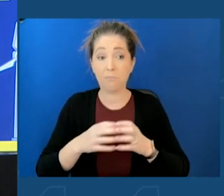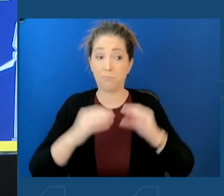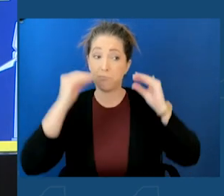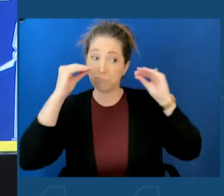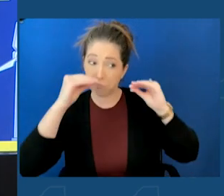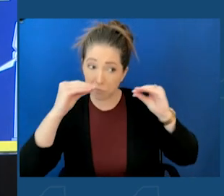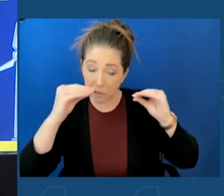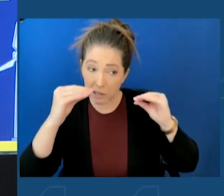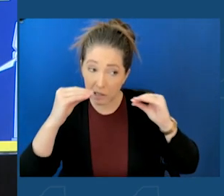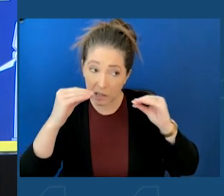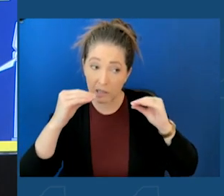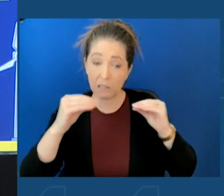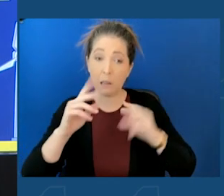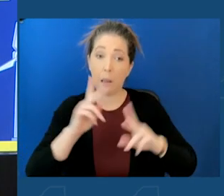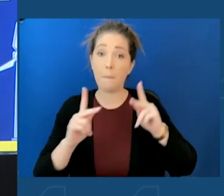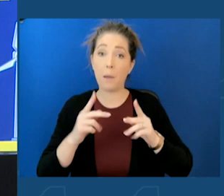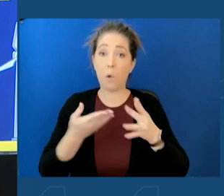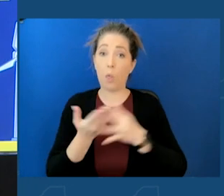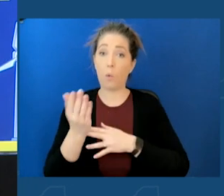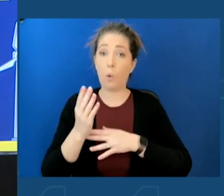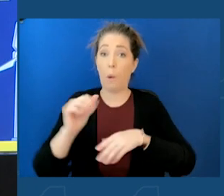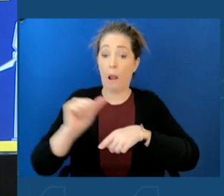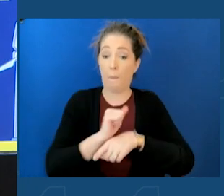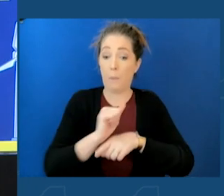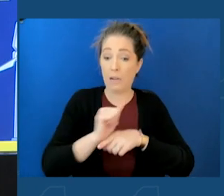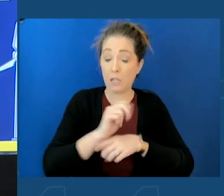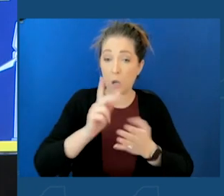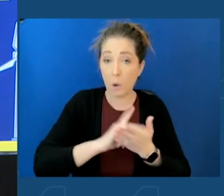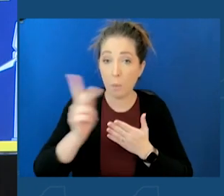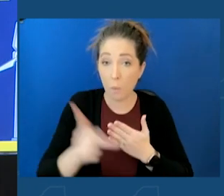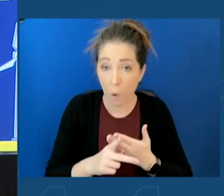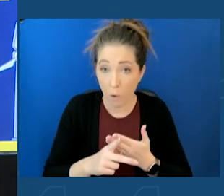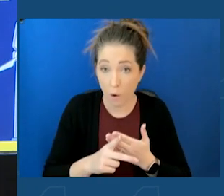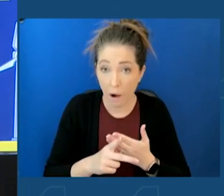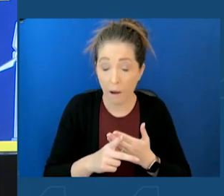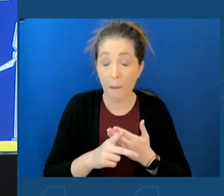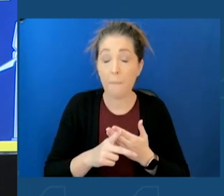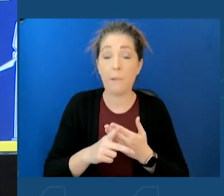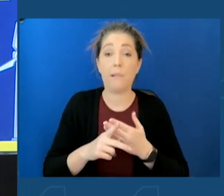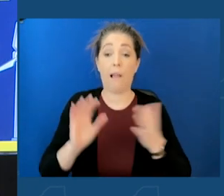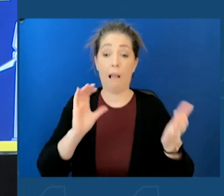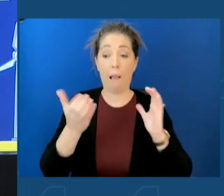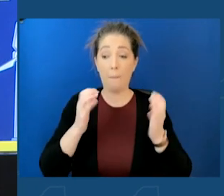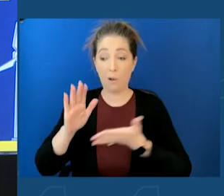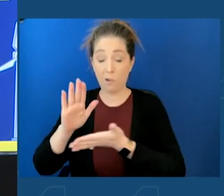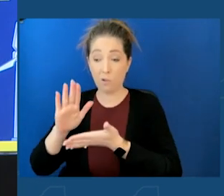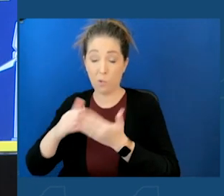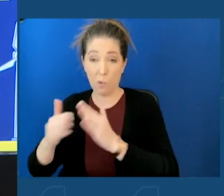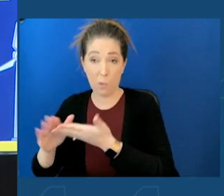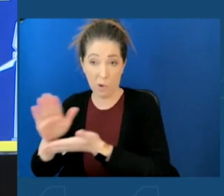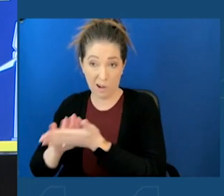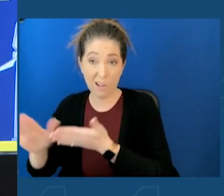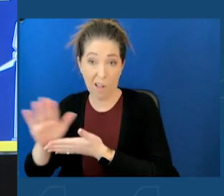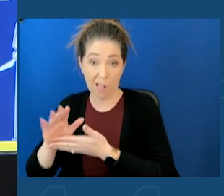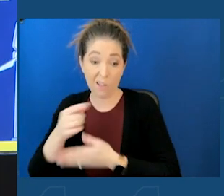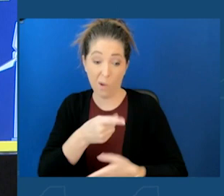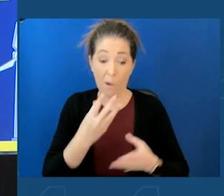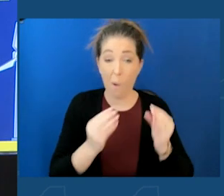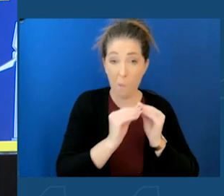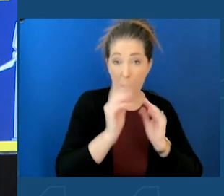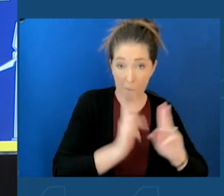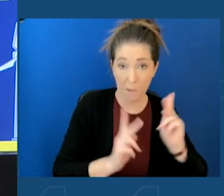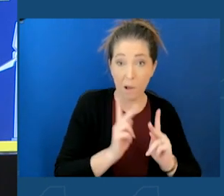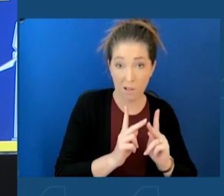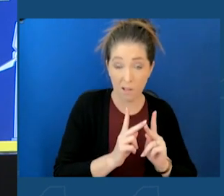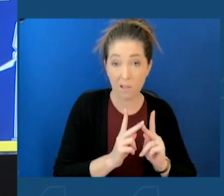private colleges combined. And when they leave, there's no cost. Everything is actually done at the expense of the building trades members. So